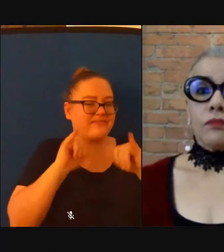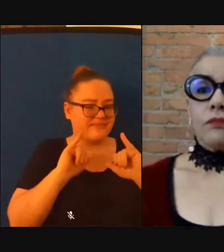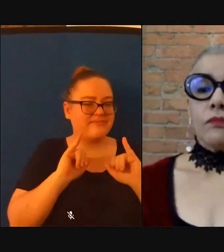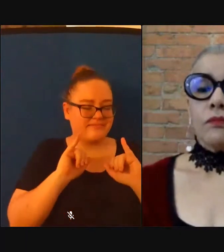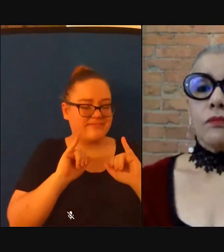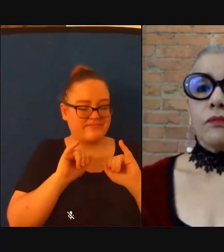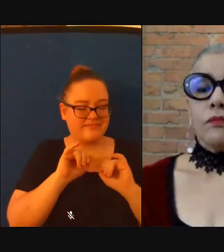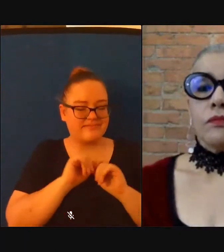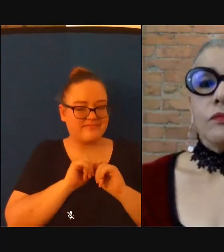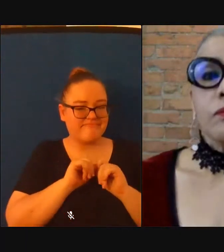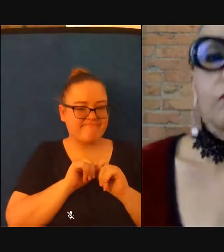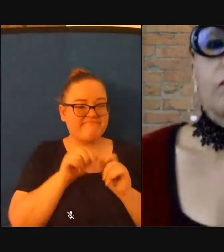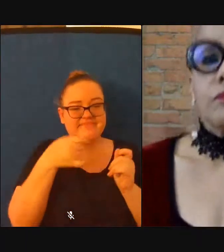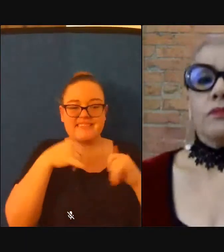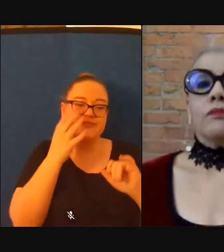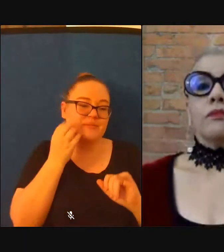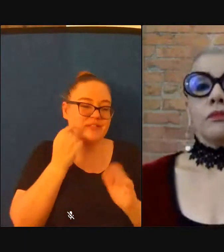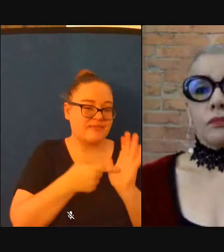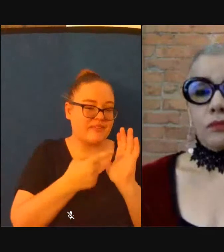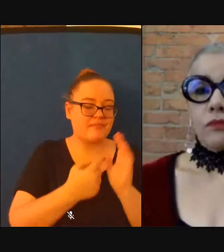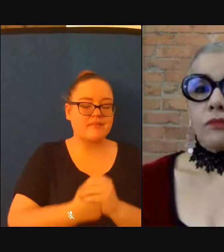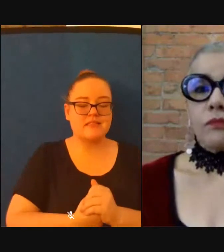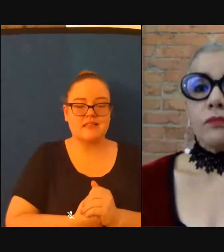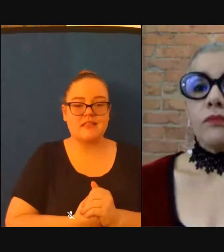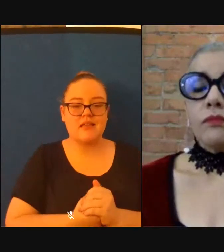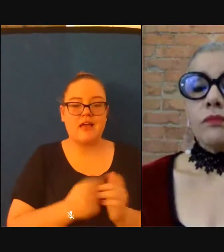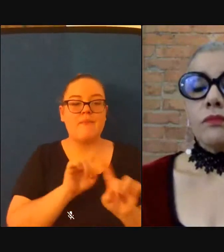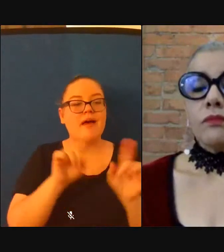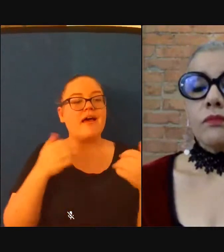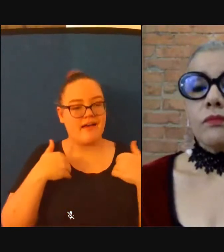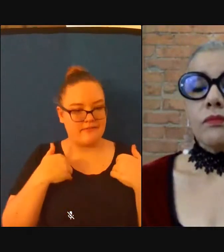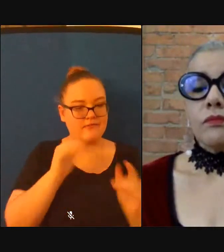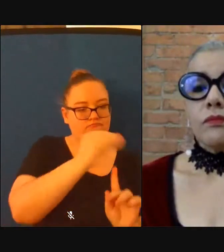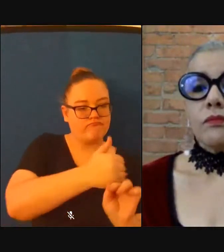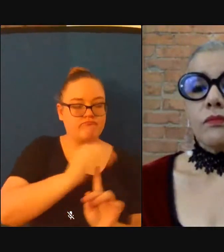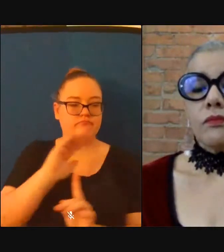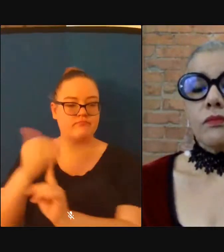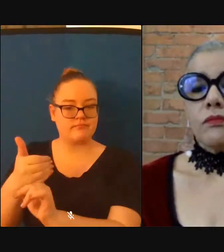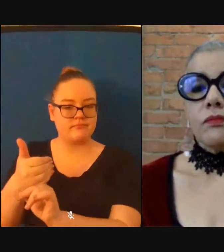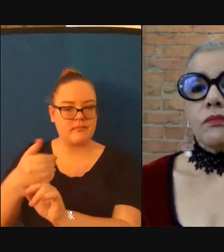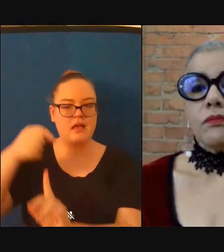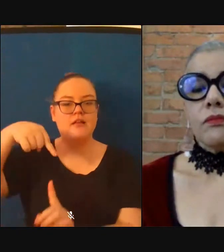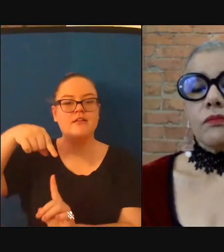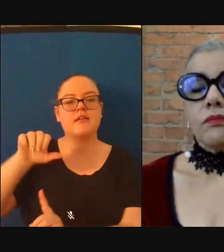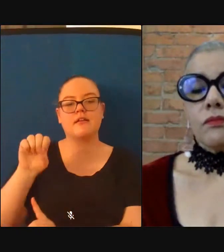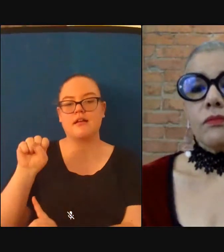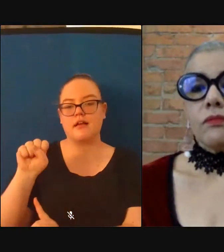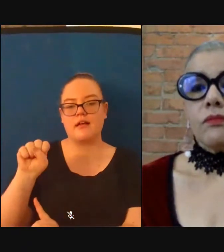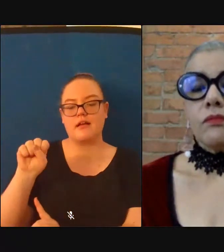though, that having these noms de guerre and using particularly the Ashland